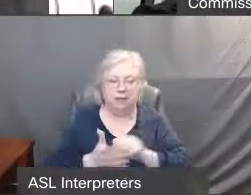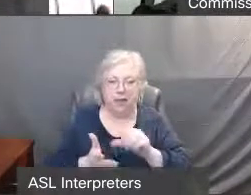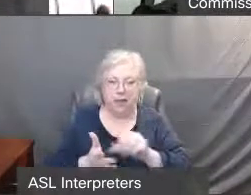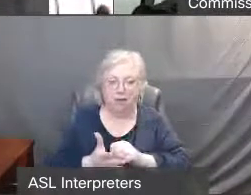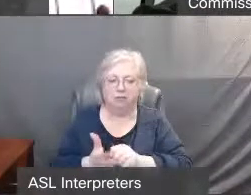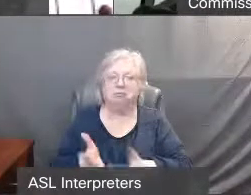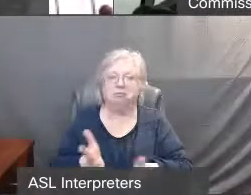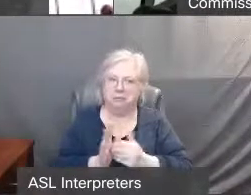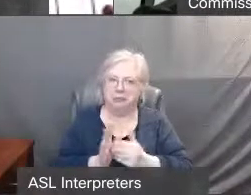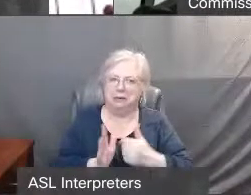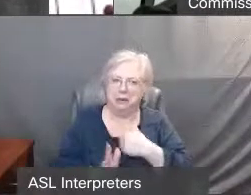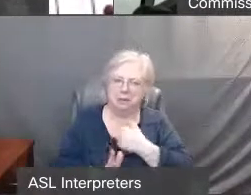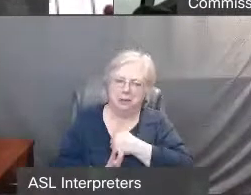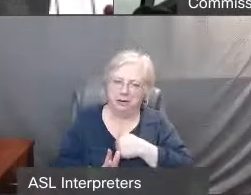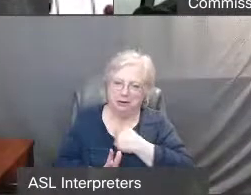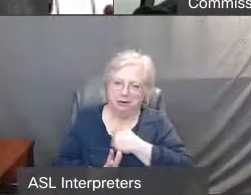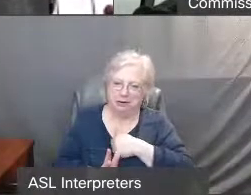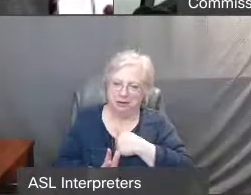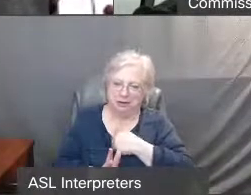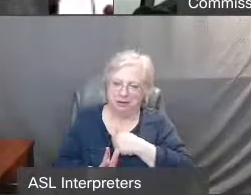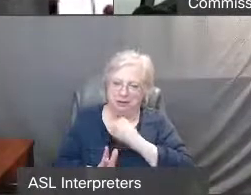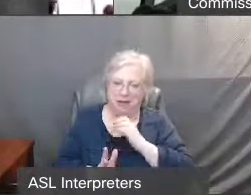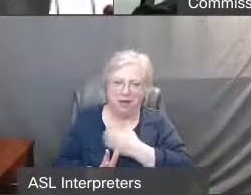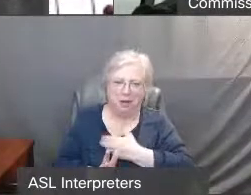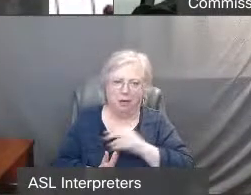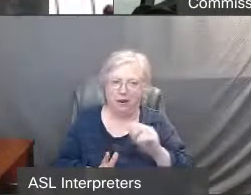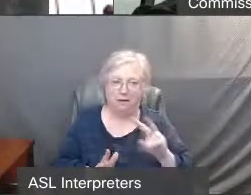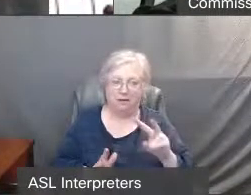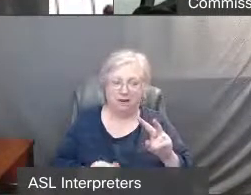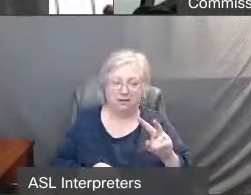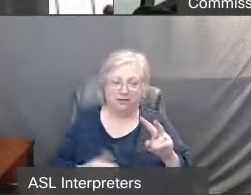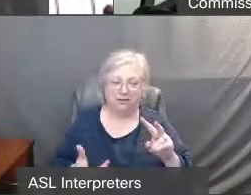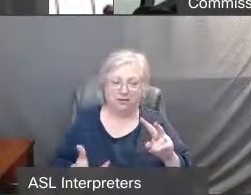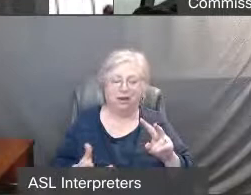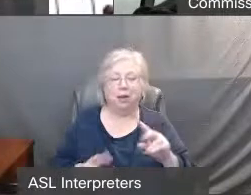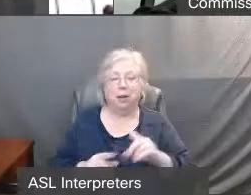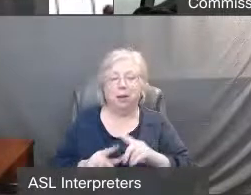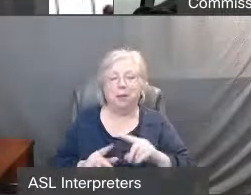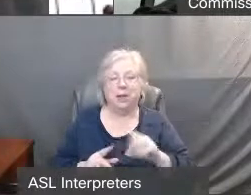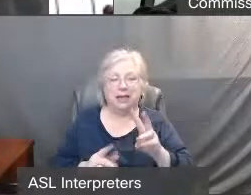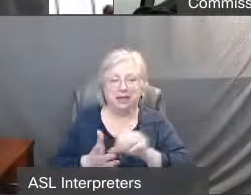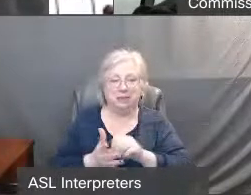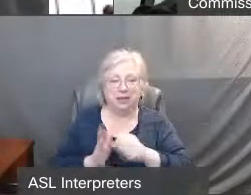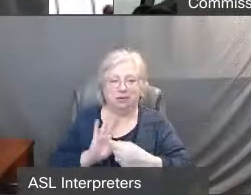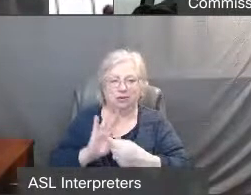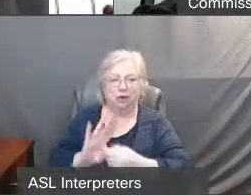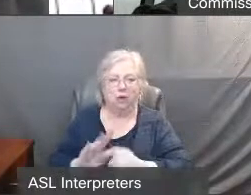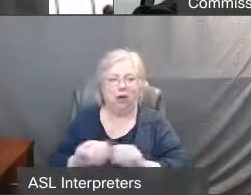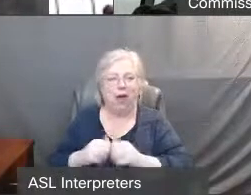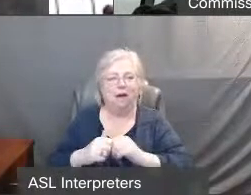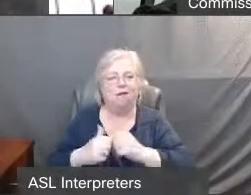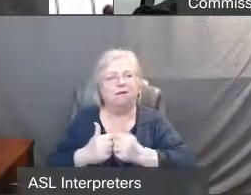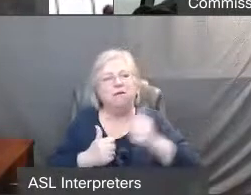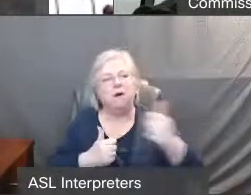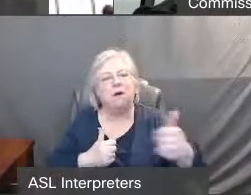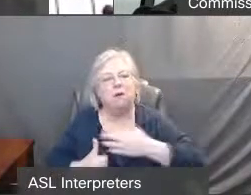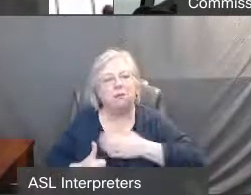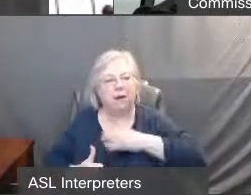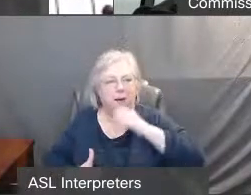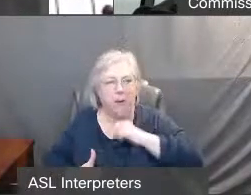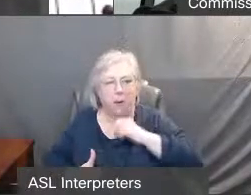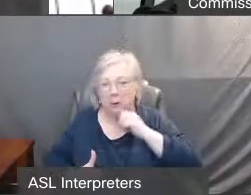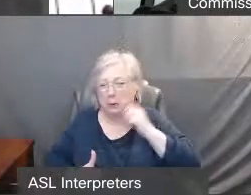again, I apologize for our AV, show how far my old ears could